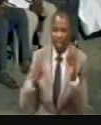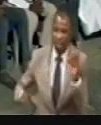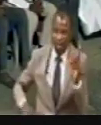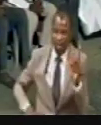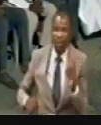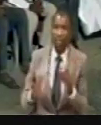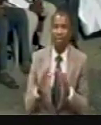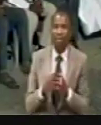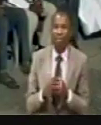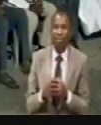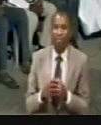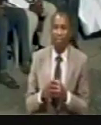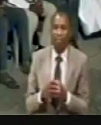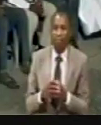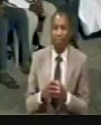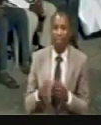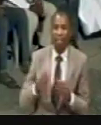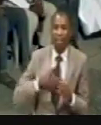Praise the Lord.